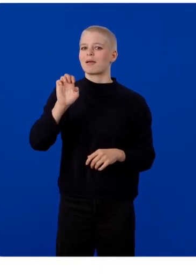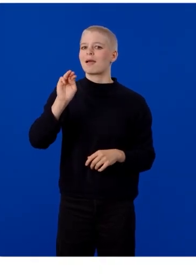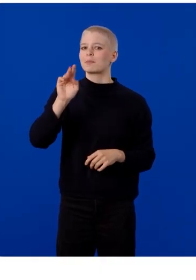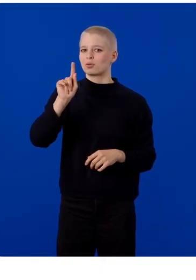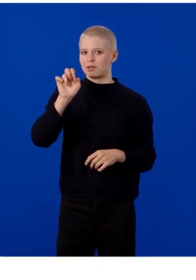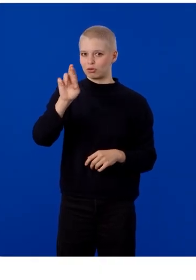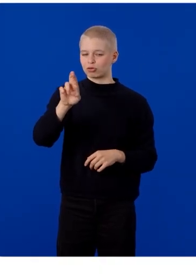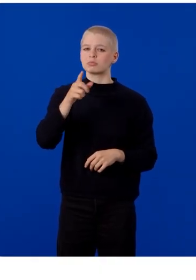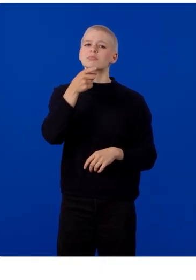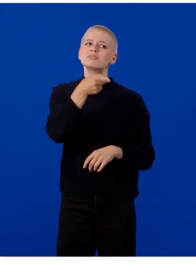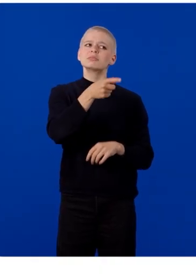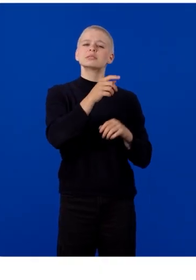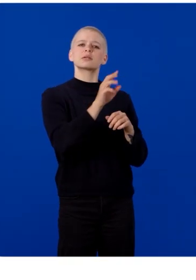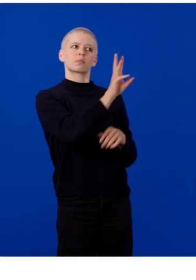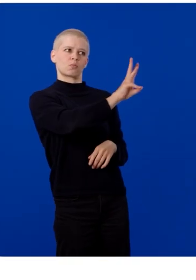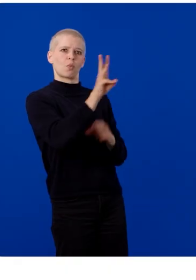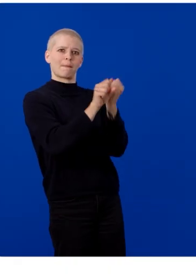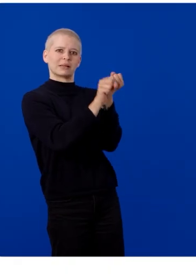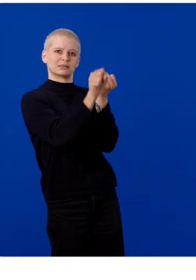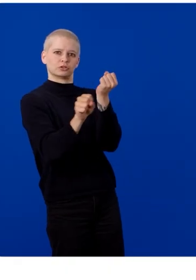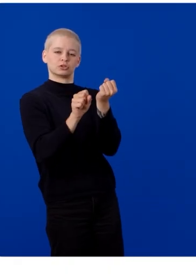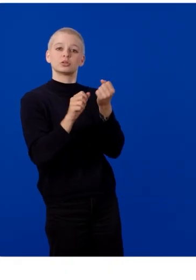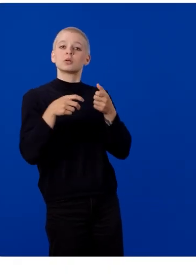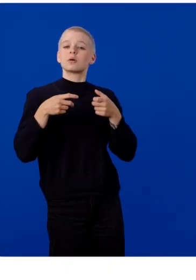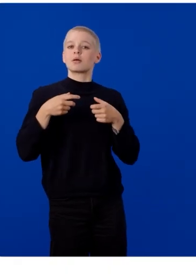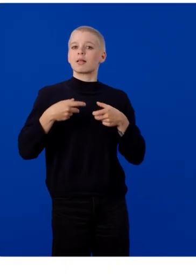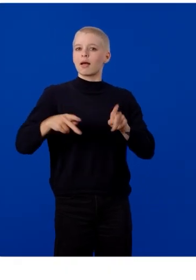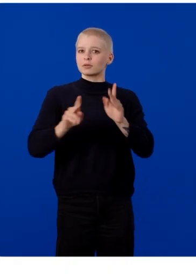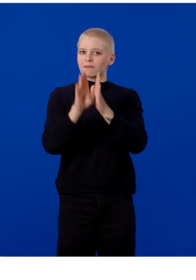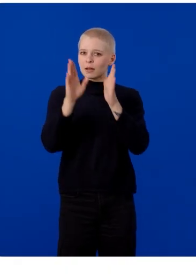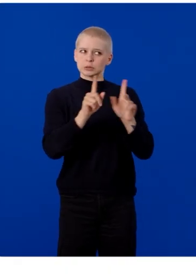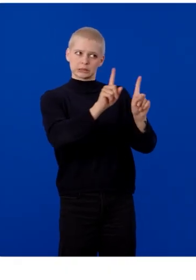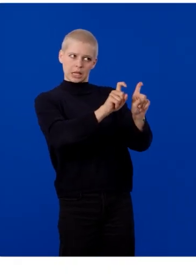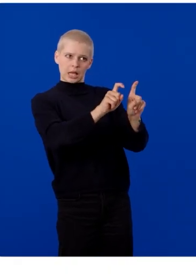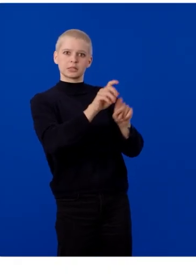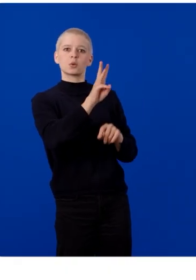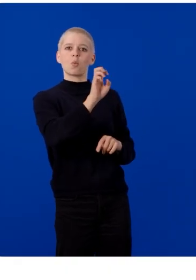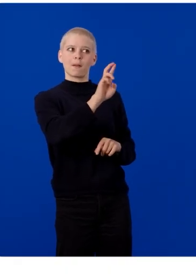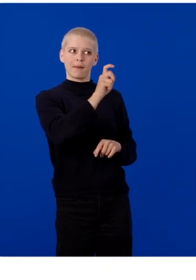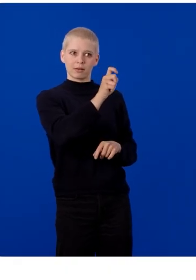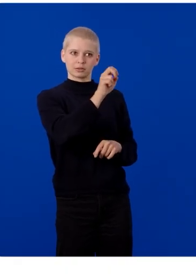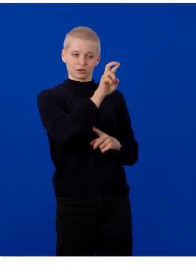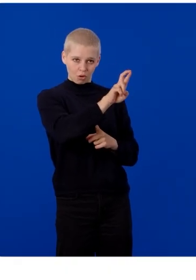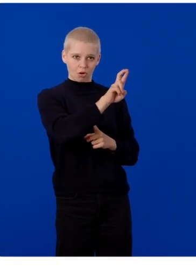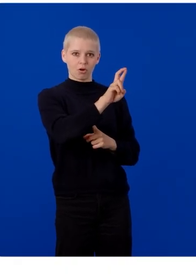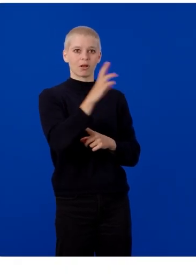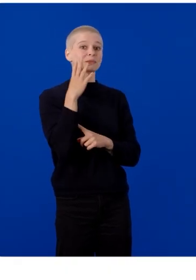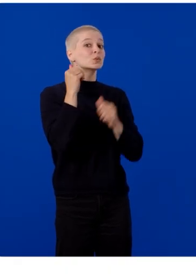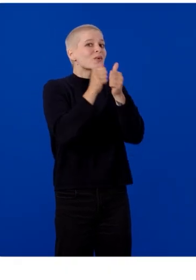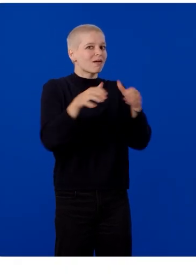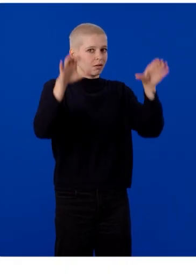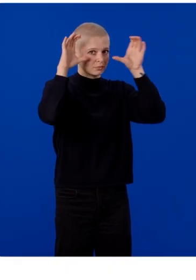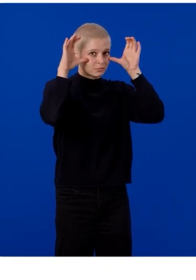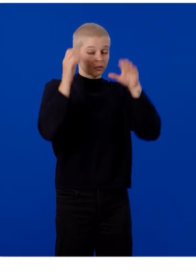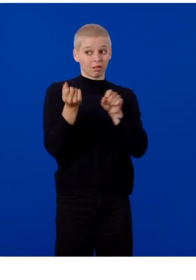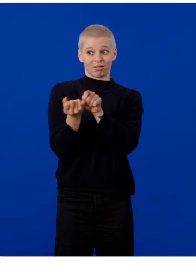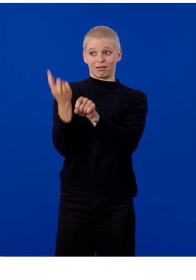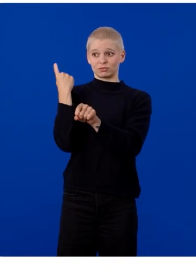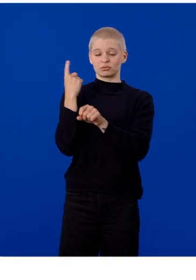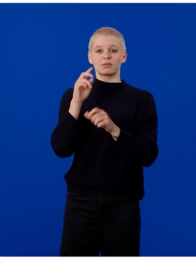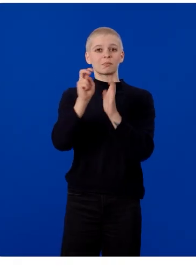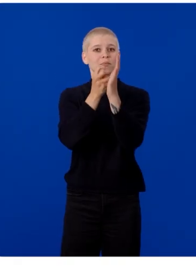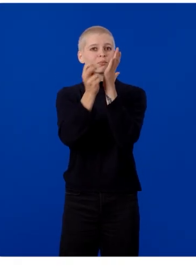a browser extension that lets developers test WebXR experiences without a headset. Last year, the Immersive